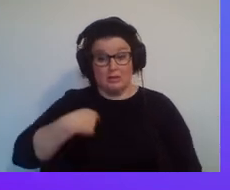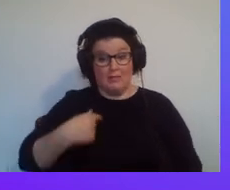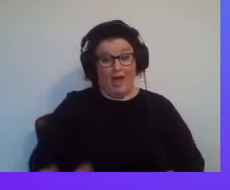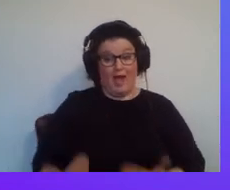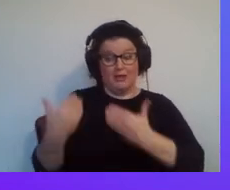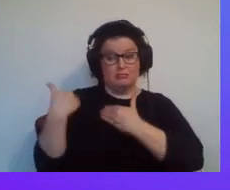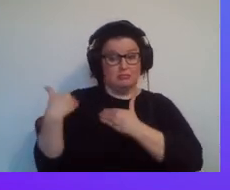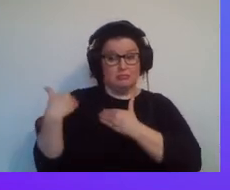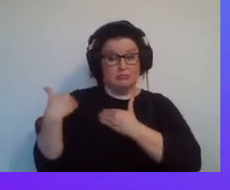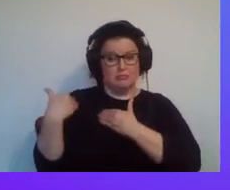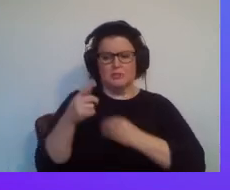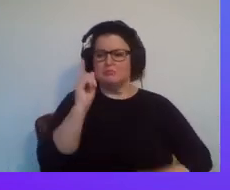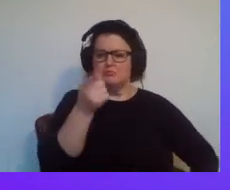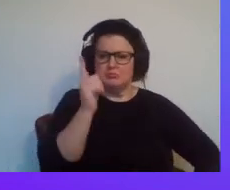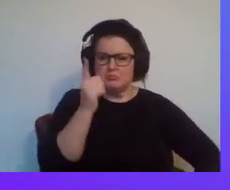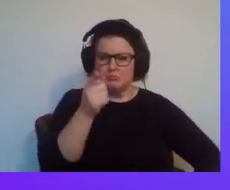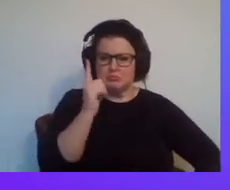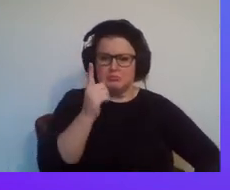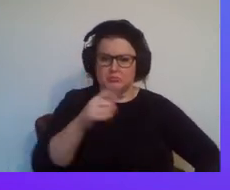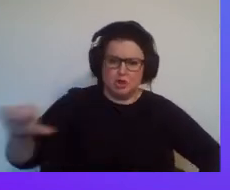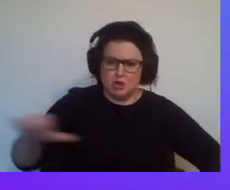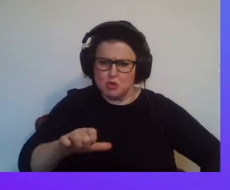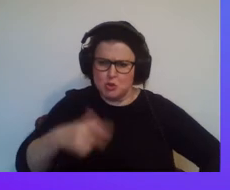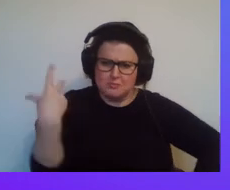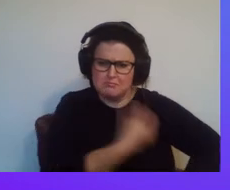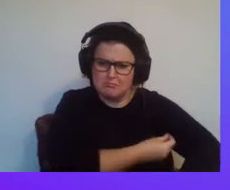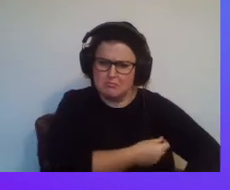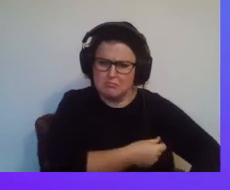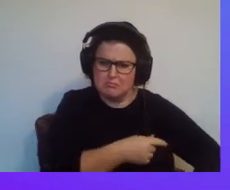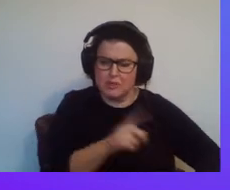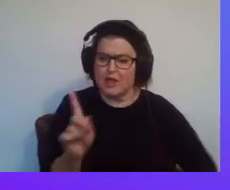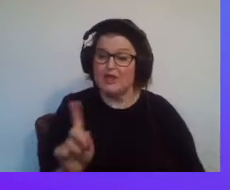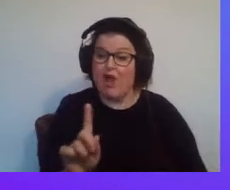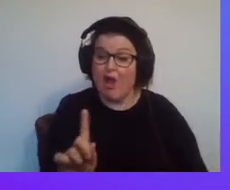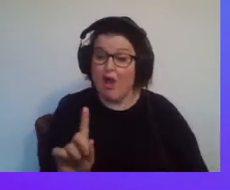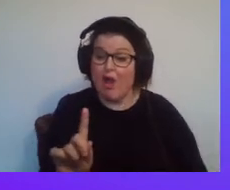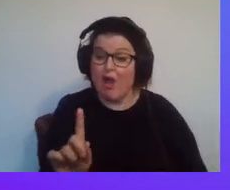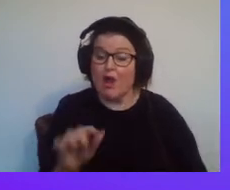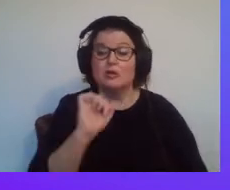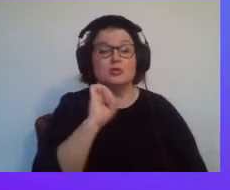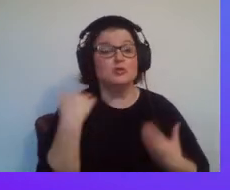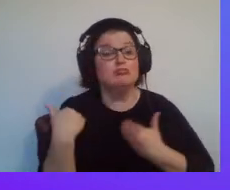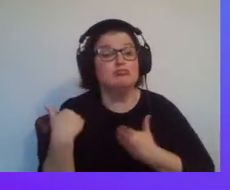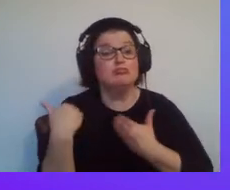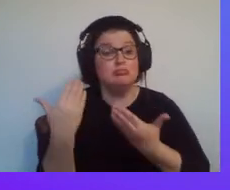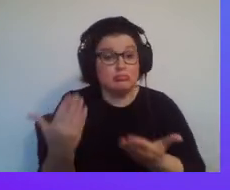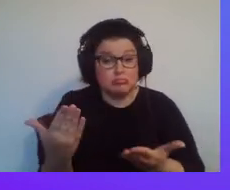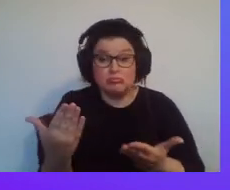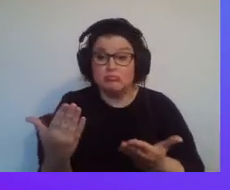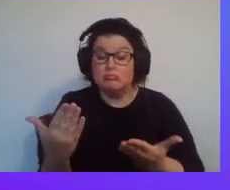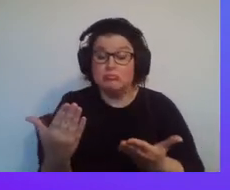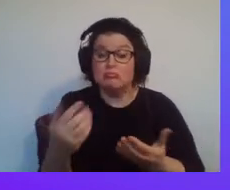this call, that you should take it. I want you to decide for yourselves, but I want you to know the